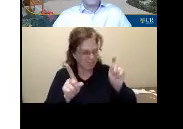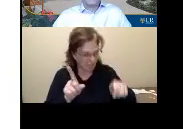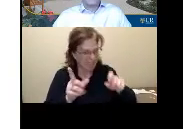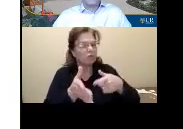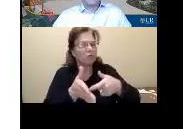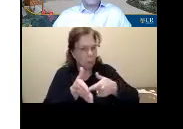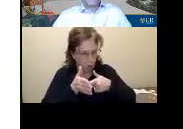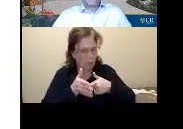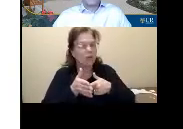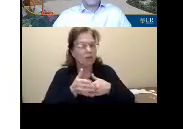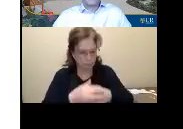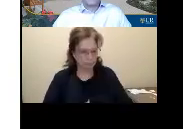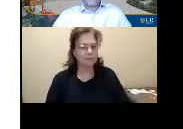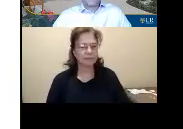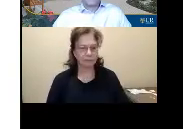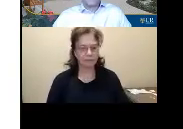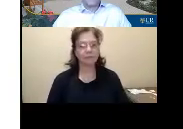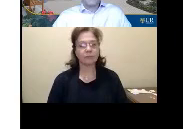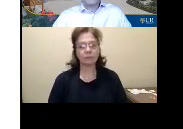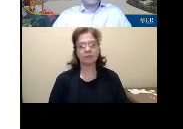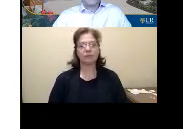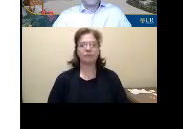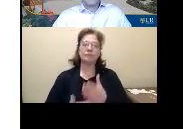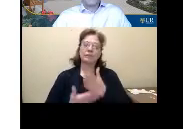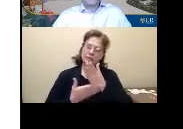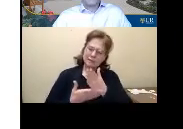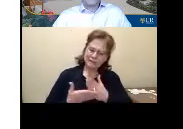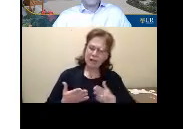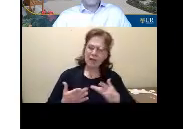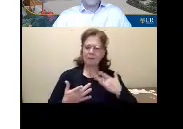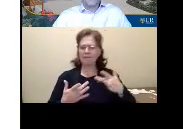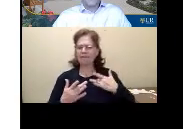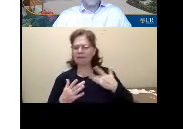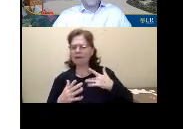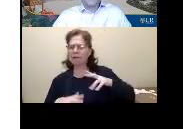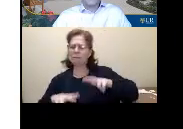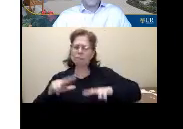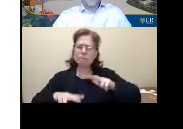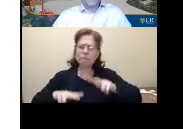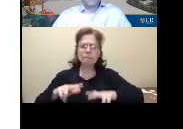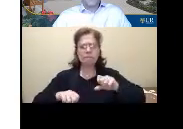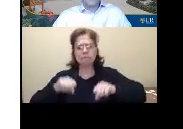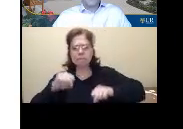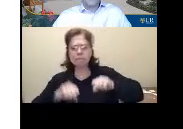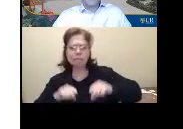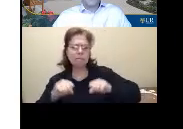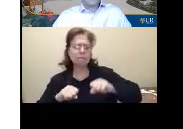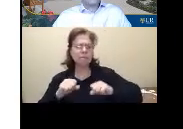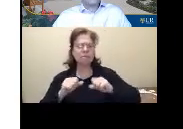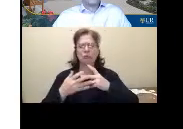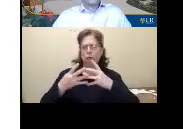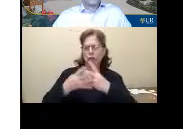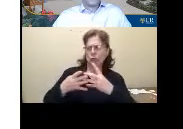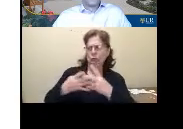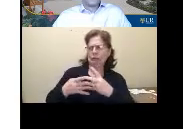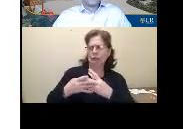and has been some skepticism about the benefits of screening early on. I think that is waning now.